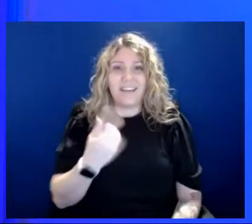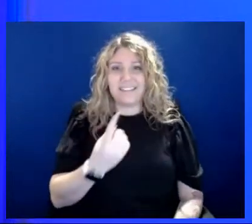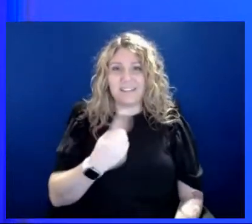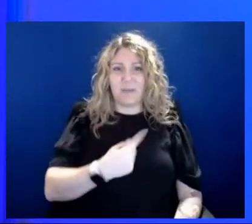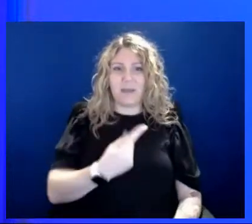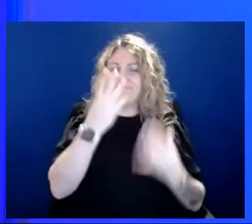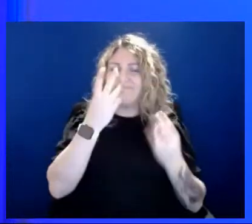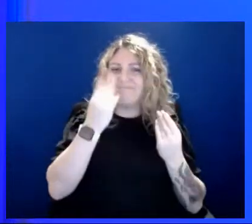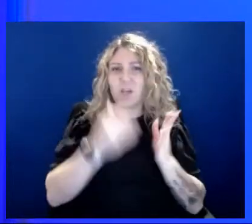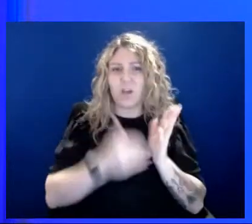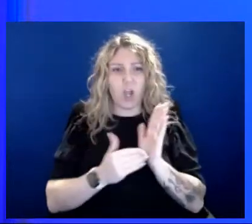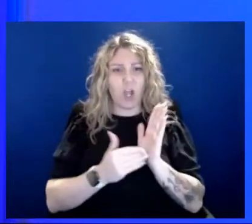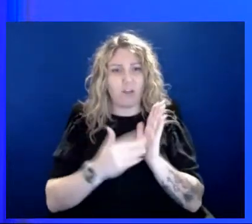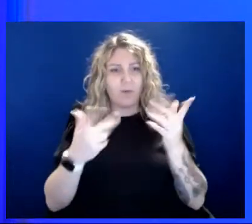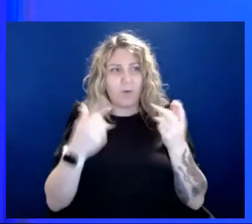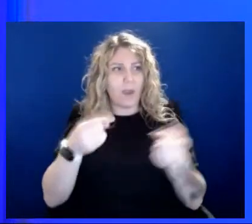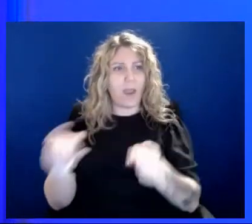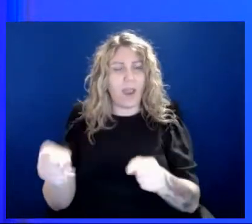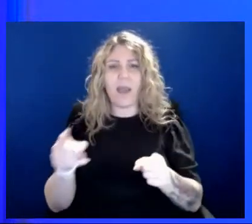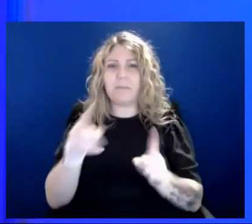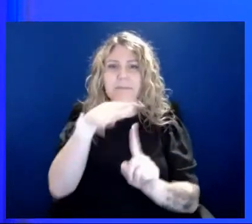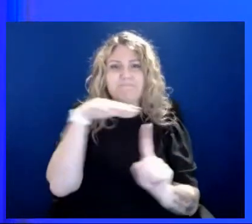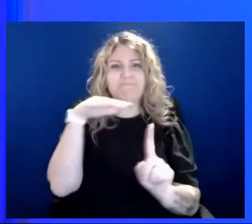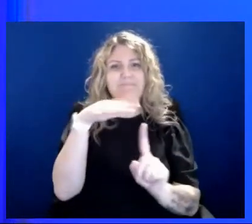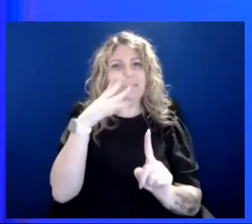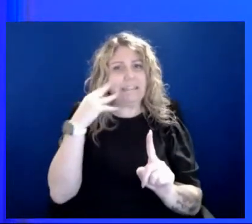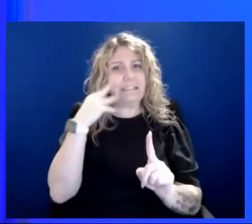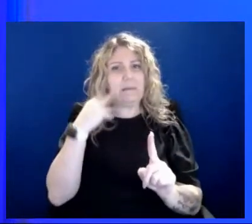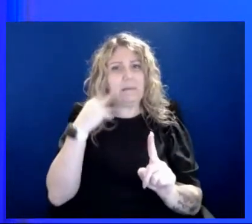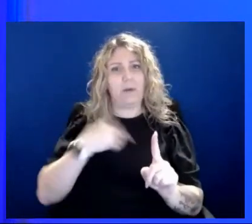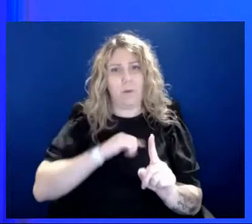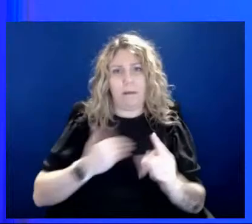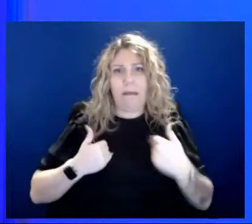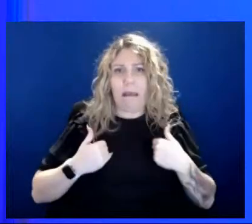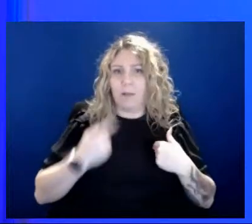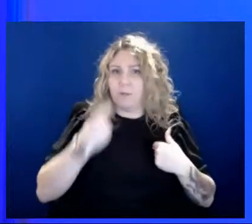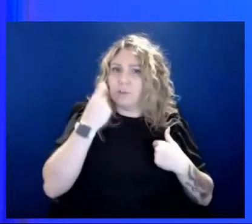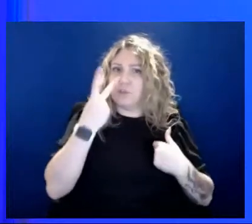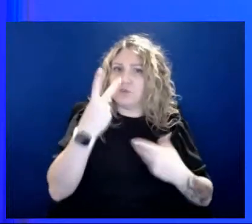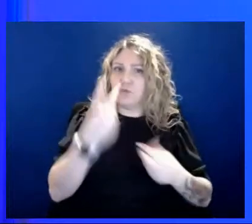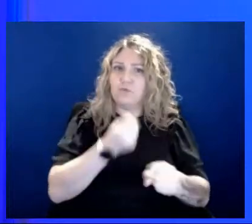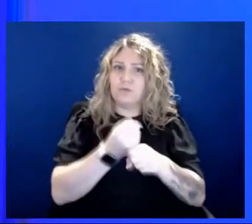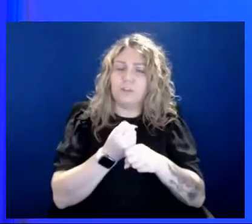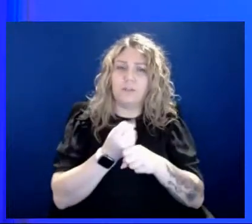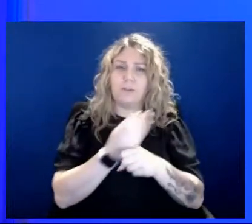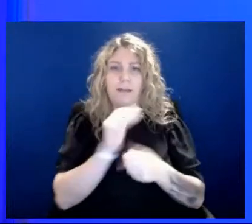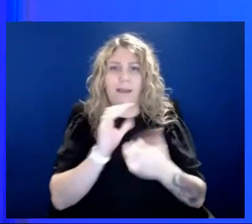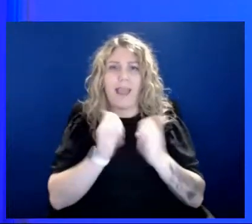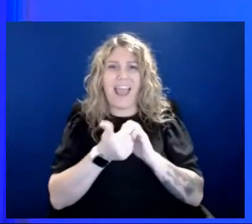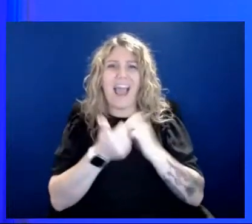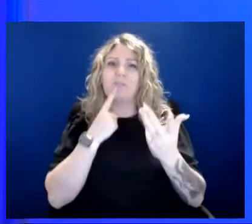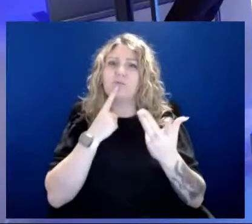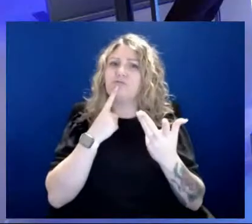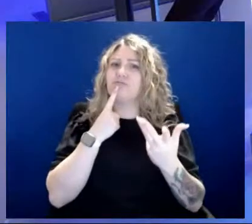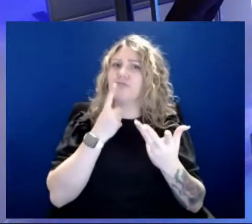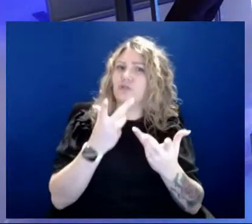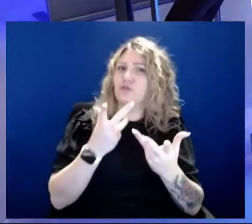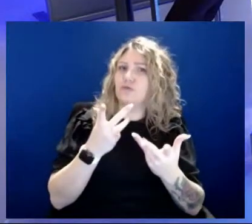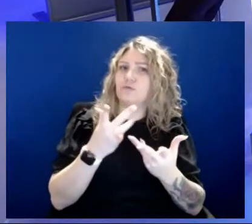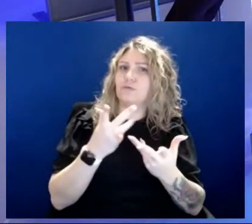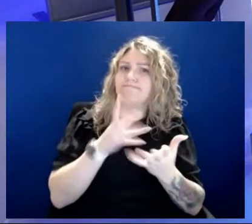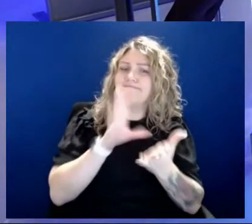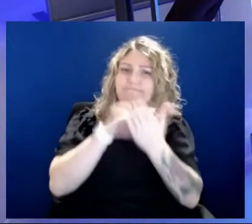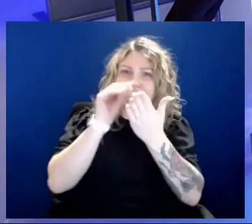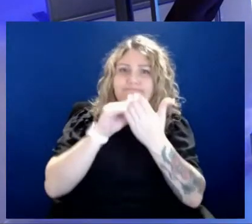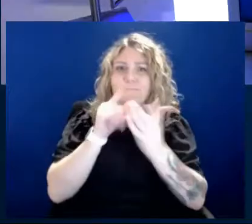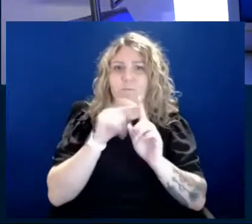is what goes around the experience that we've had the past 2 years, and how can we build on it. That makes sense. I want to bring in